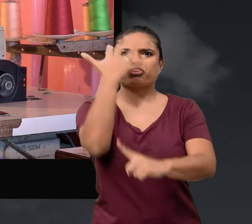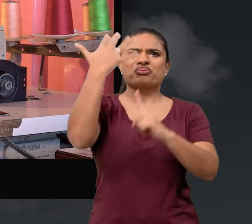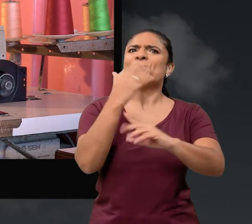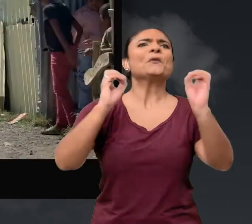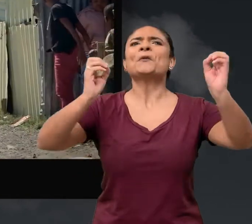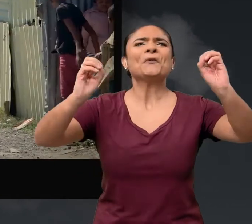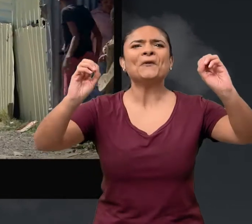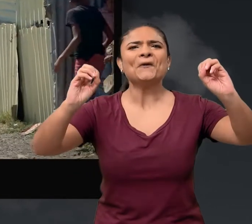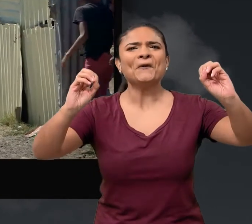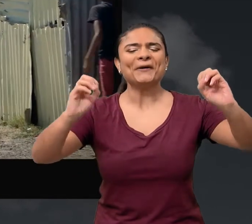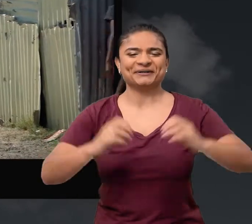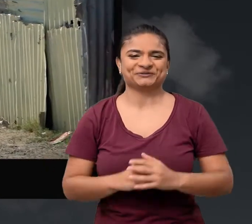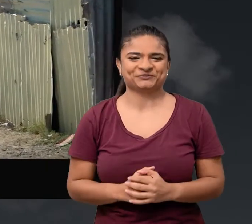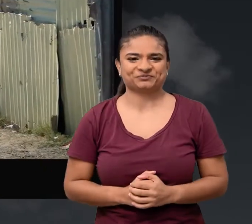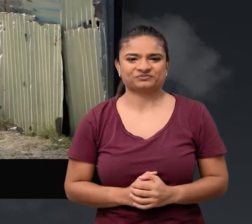making fun of you.